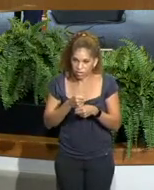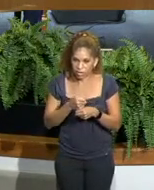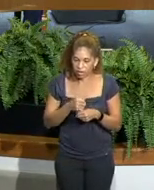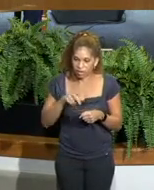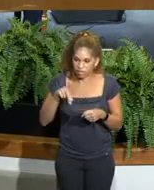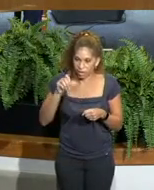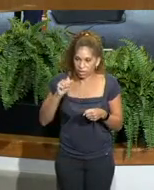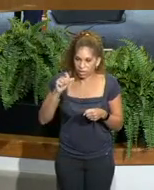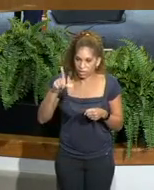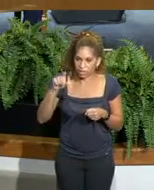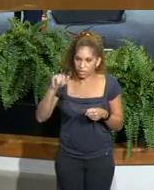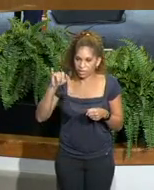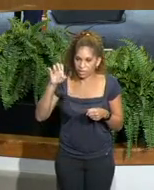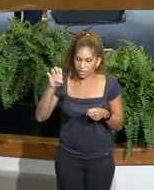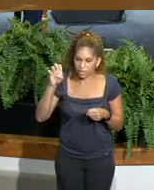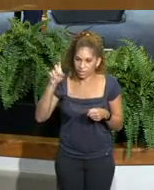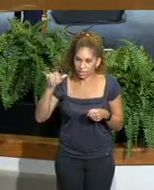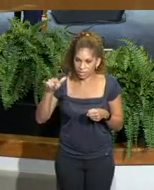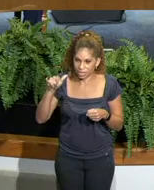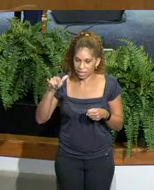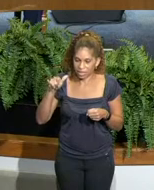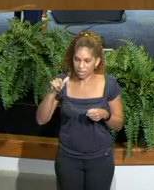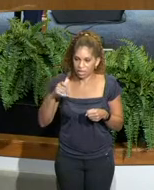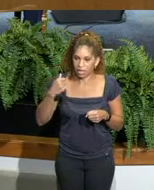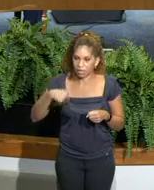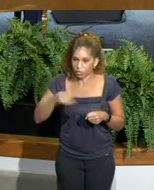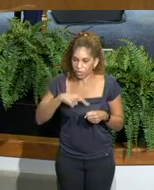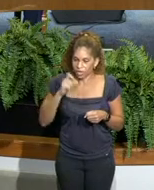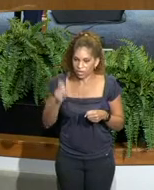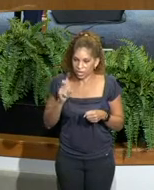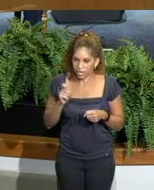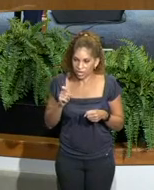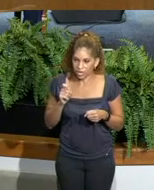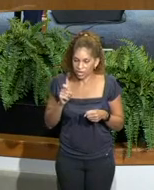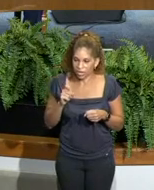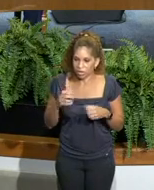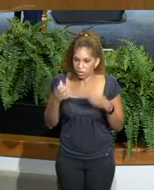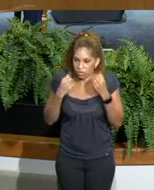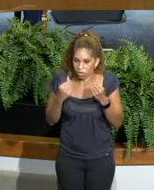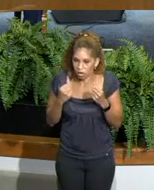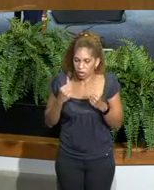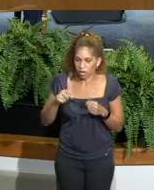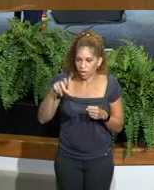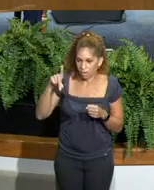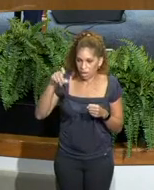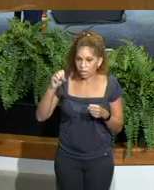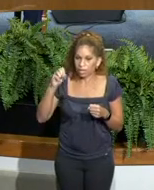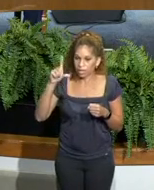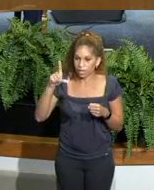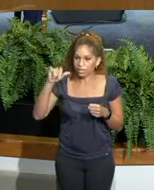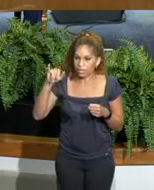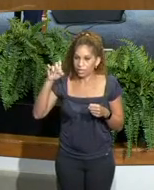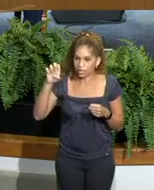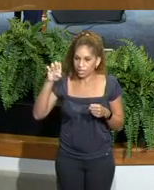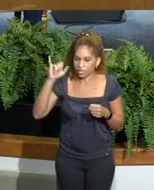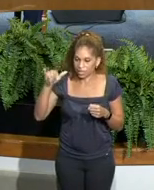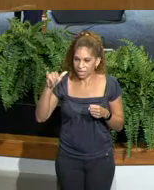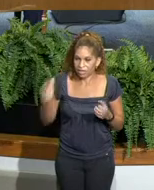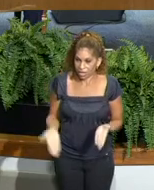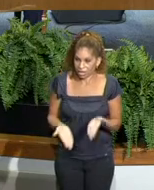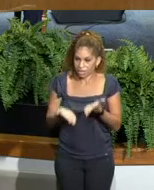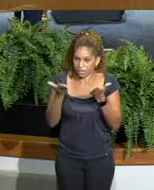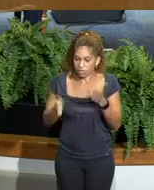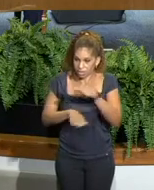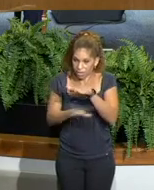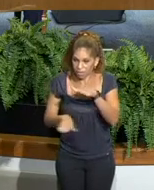social programs that lift society from the bottom. Because if you lift from the bottom, everybody rises.